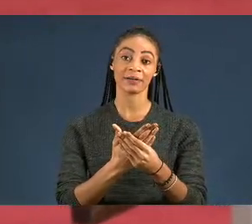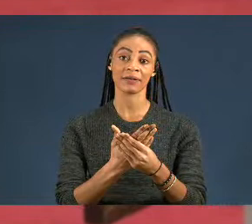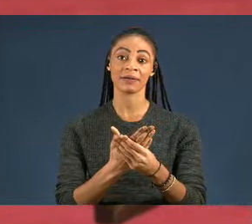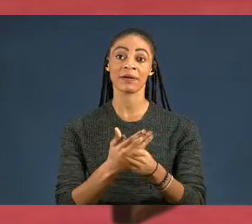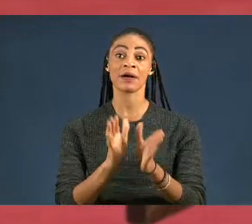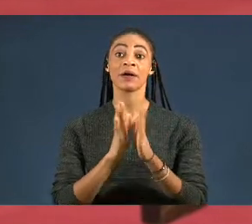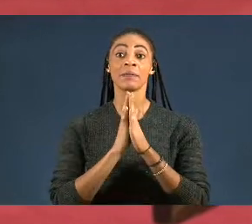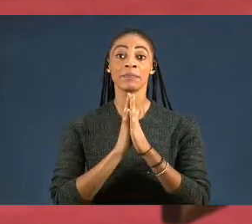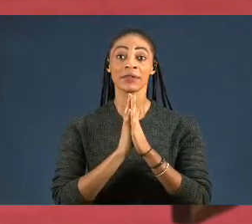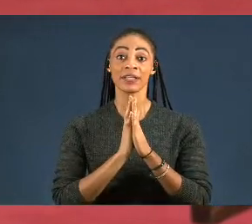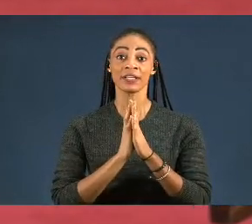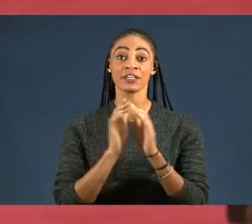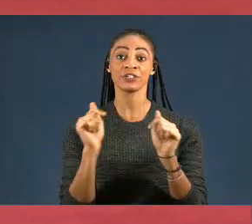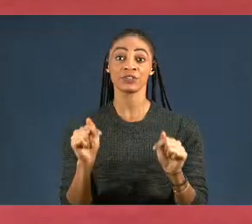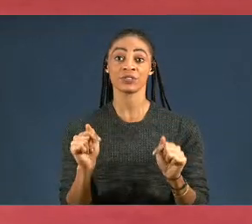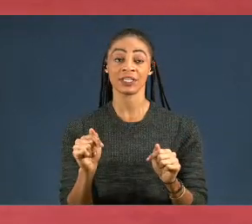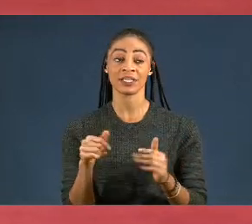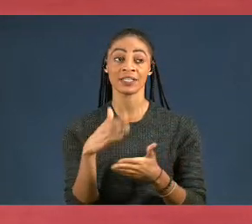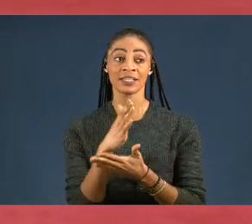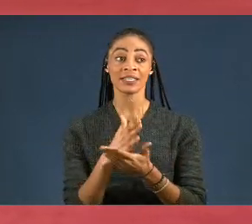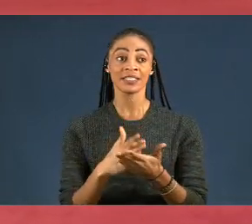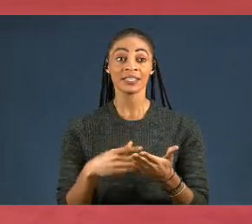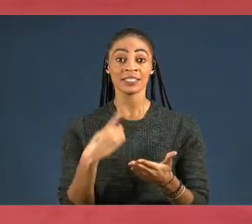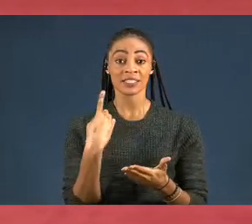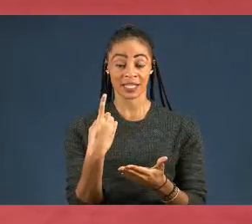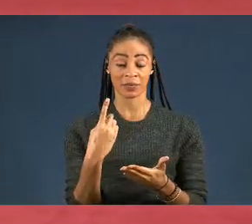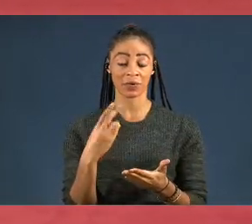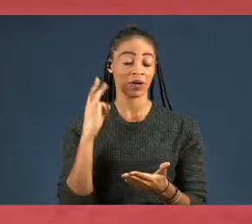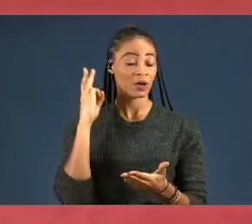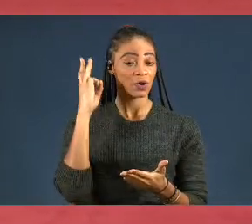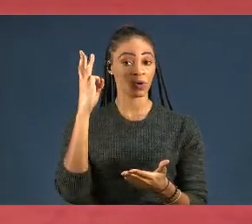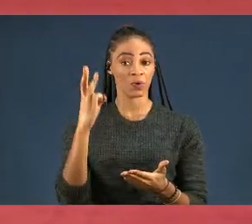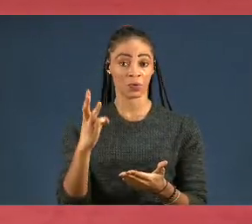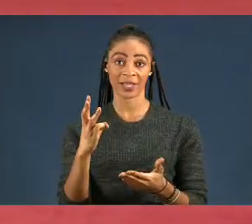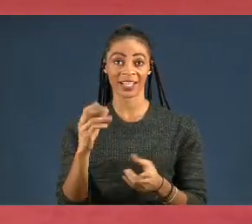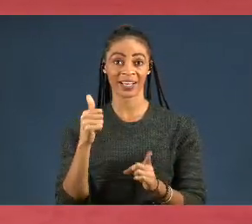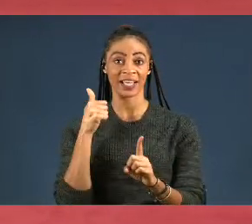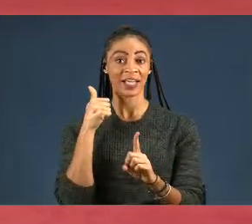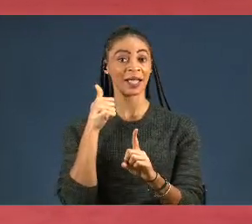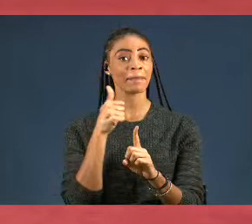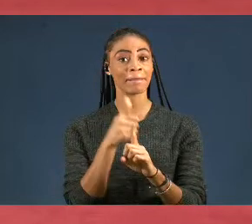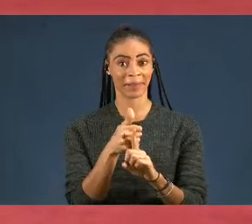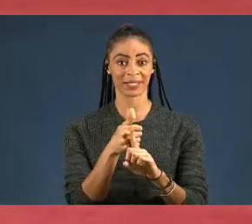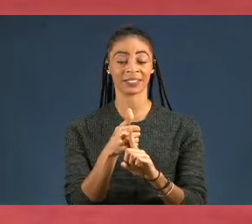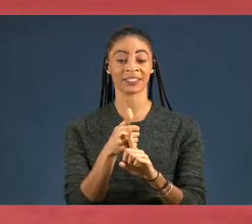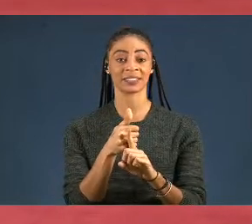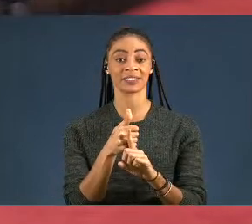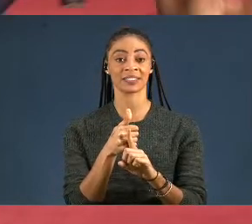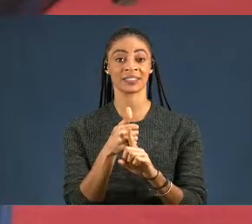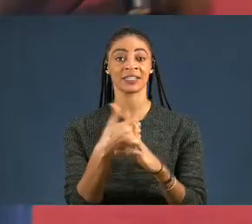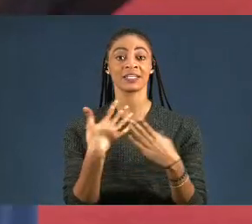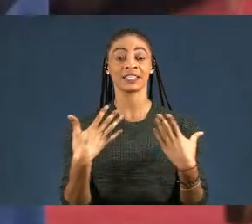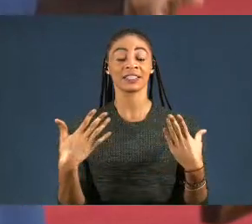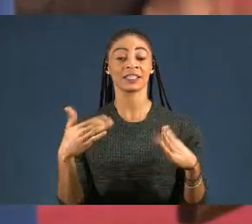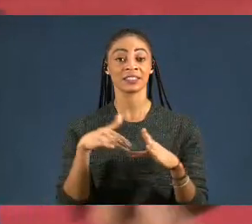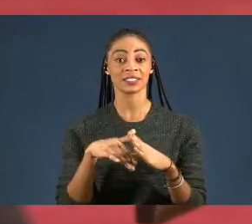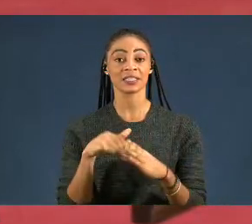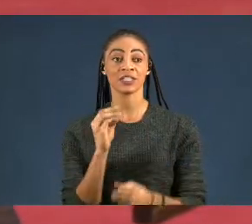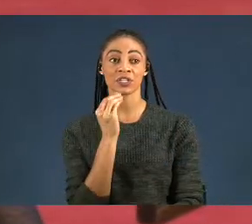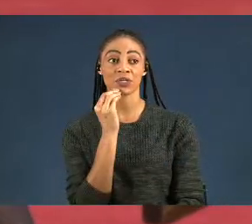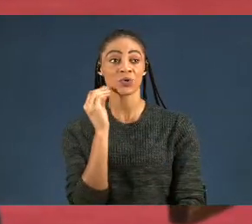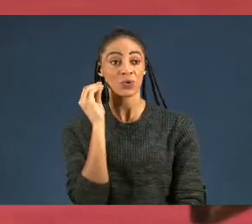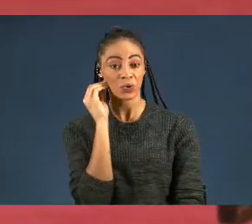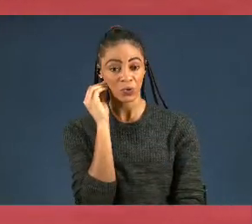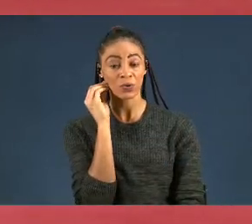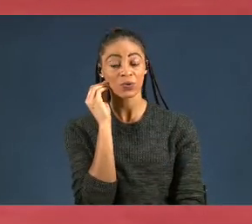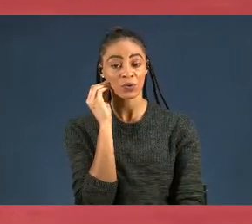today somebody will interrupt things in their home. They will interrupt how things have been being handled in that home, in that